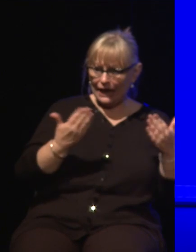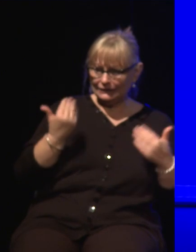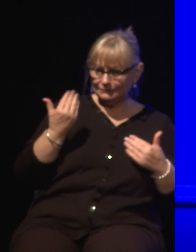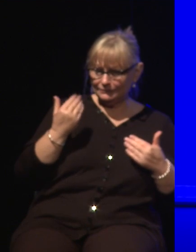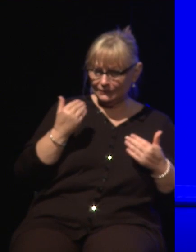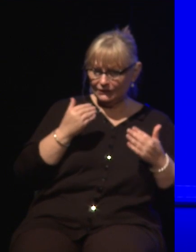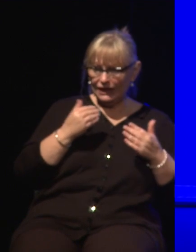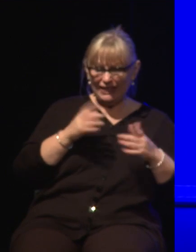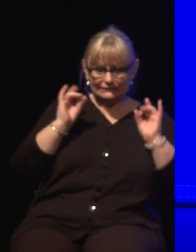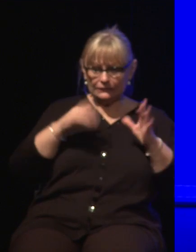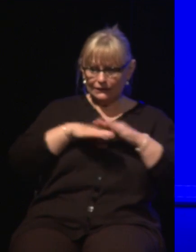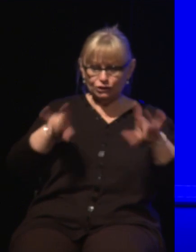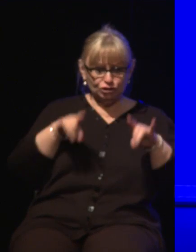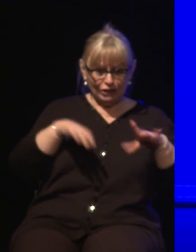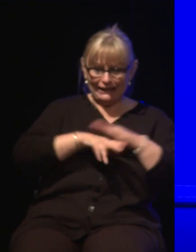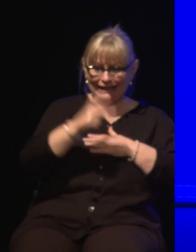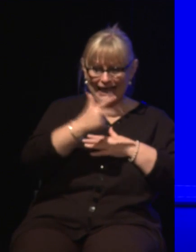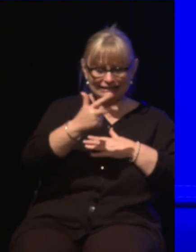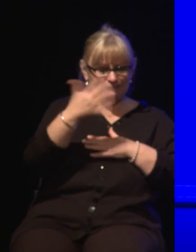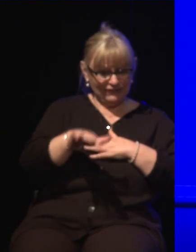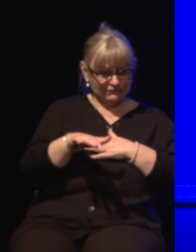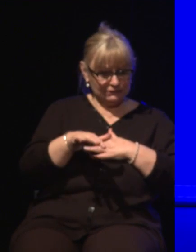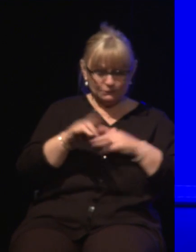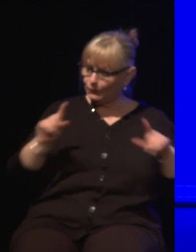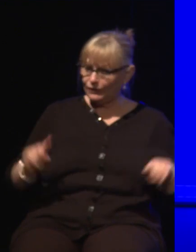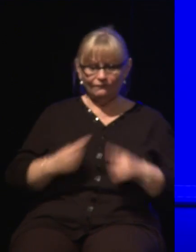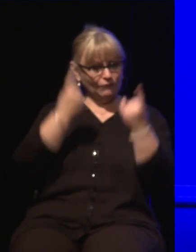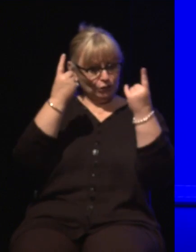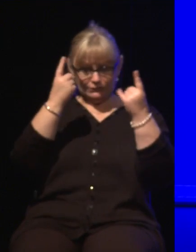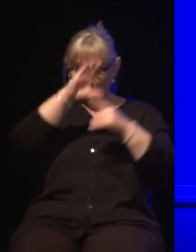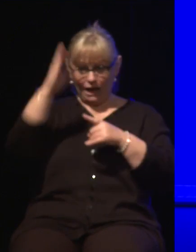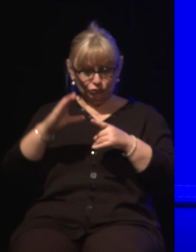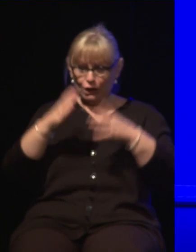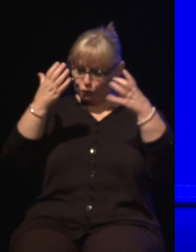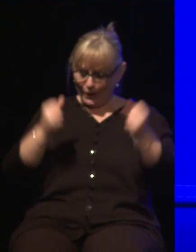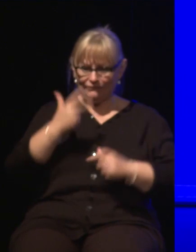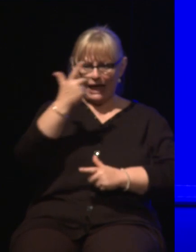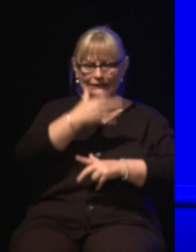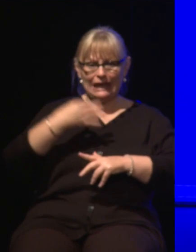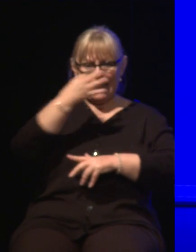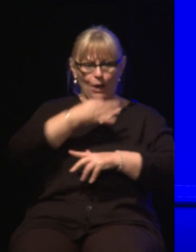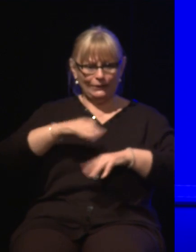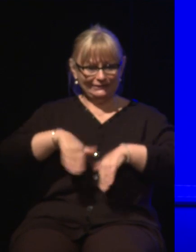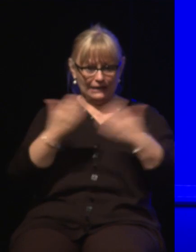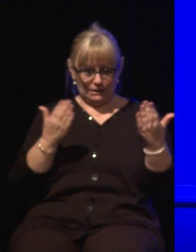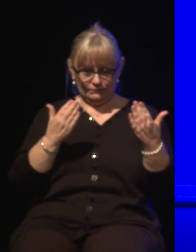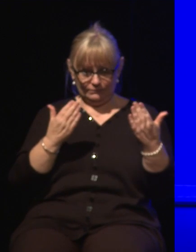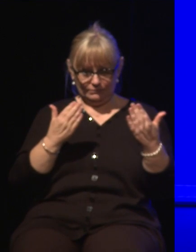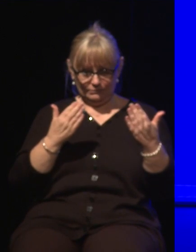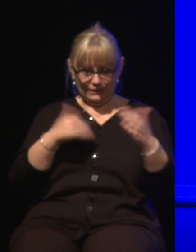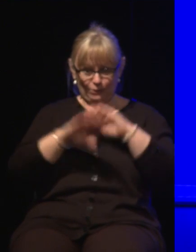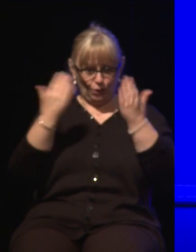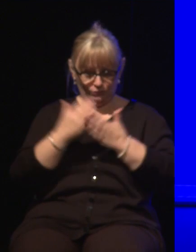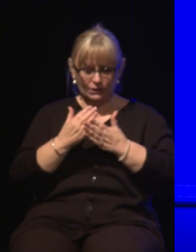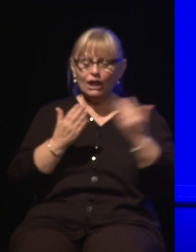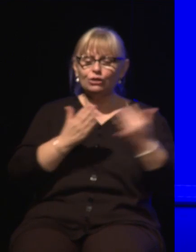basically invented in Australia in the 1850s. We were the first jurisdiction to have the 8-hour day. And over the course of the